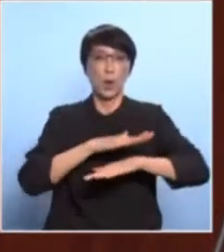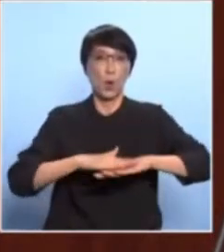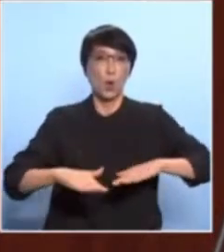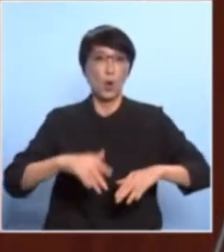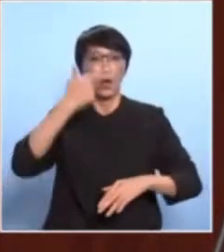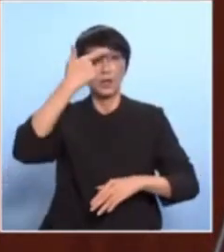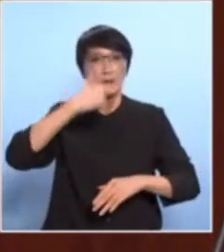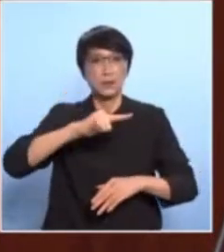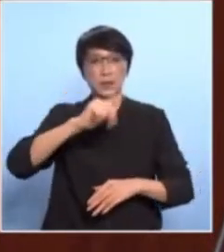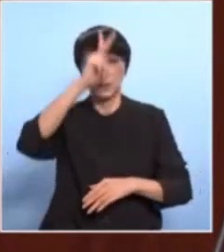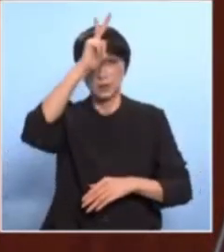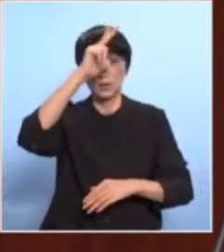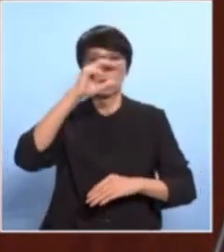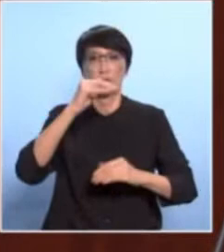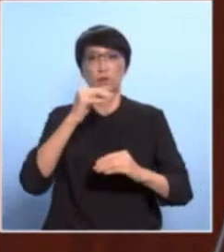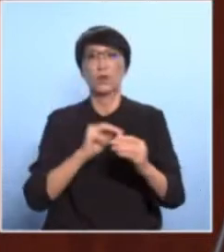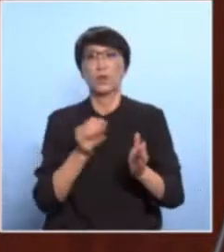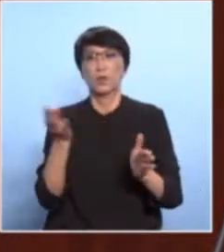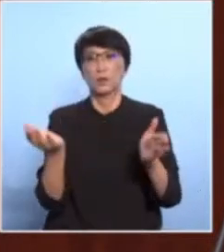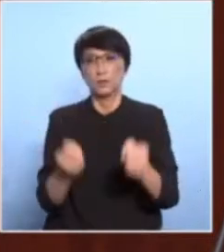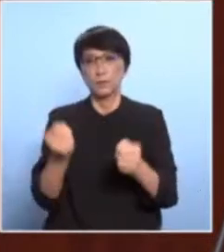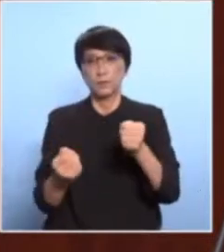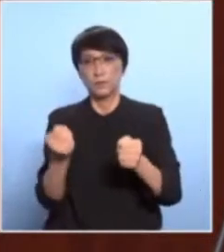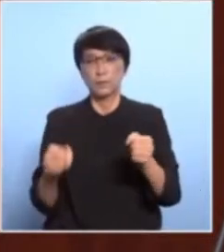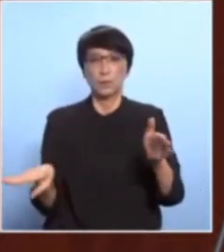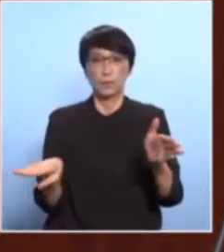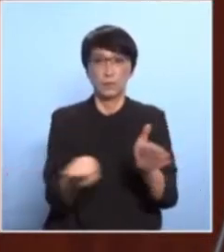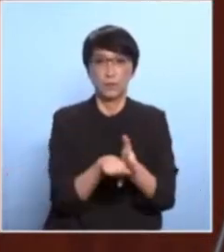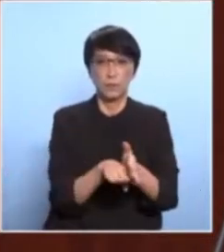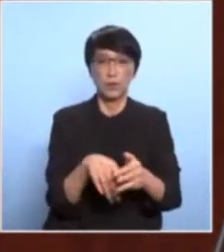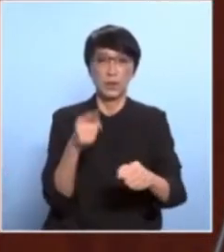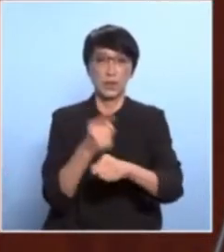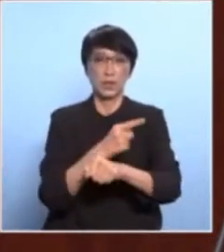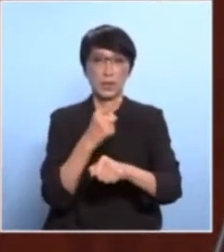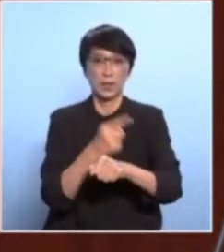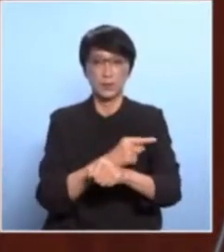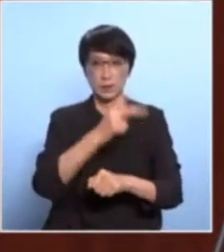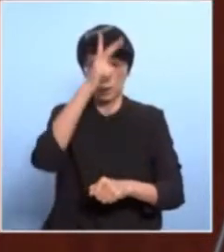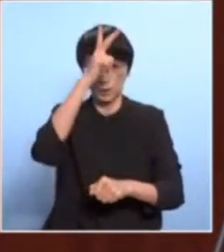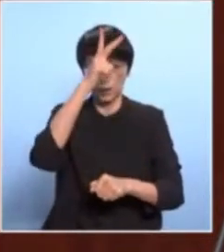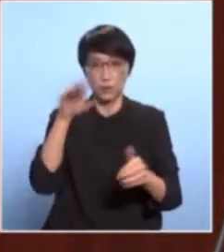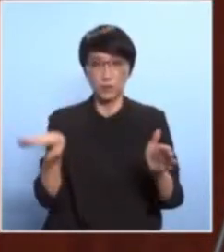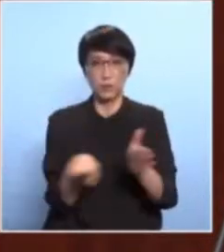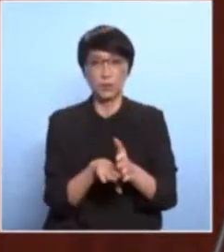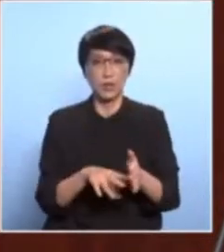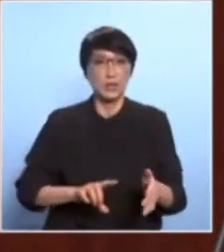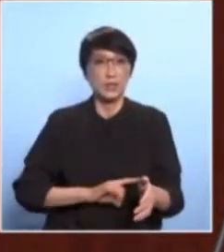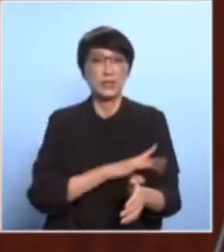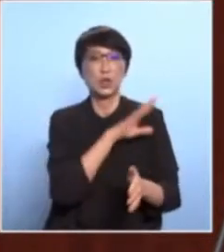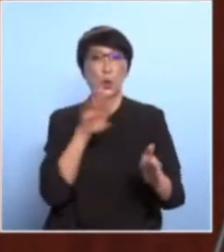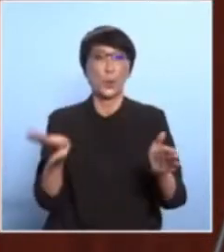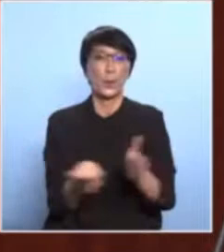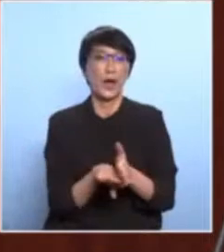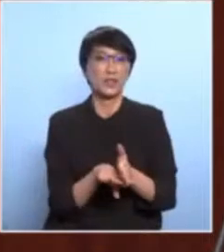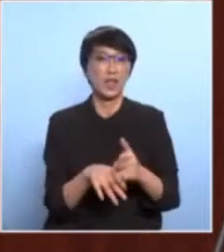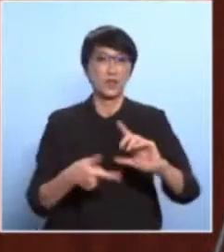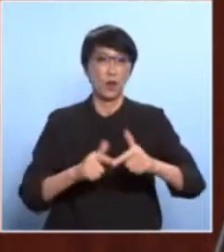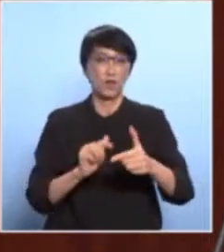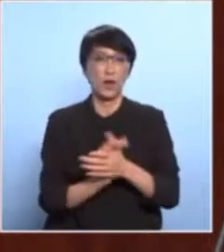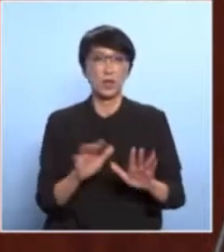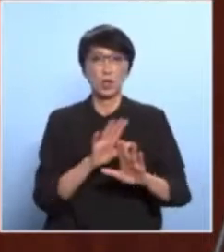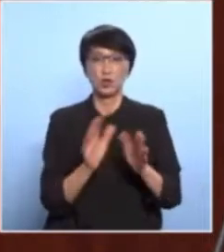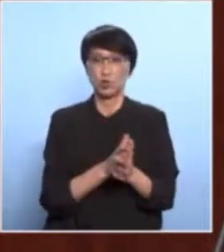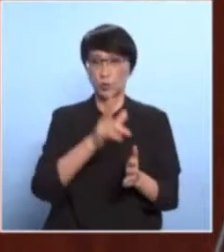electronically by using blockchain technology, enhancing security in public cargo areas by employing AI technology,